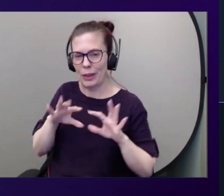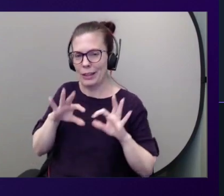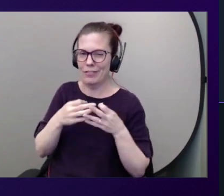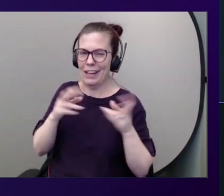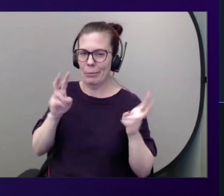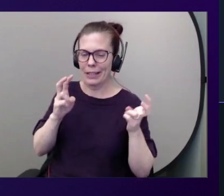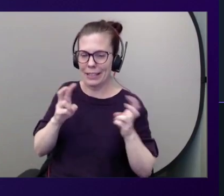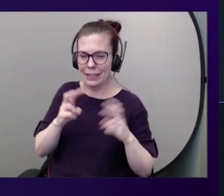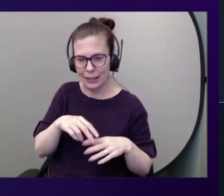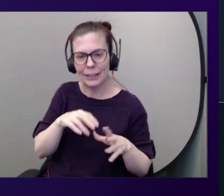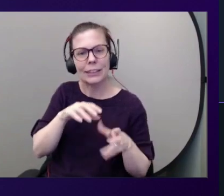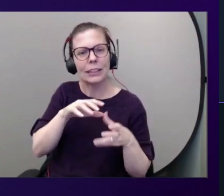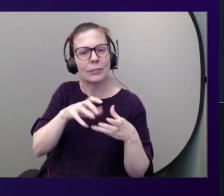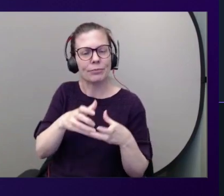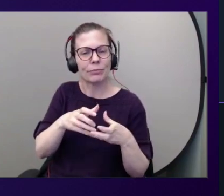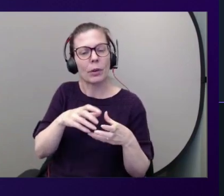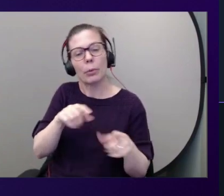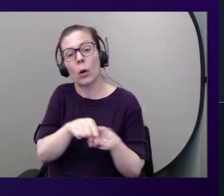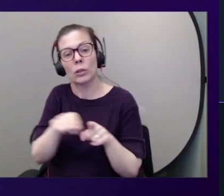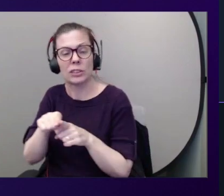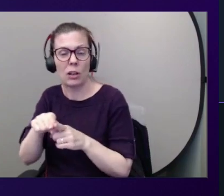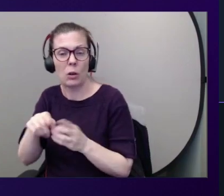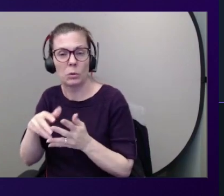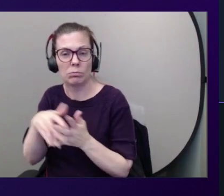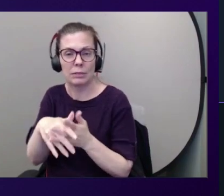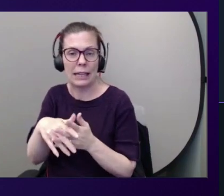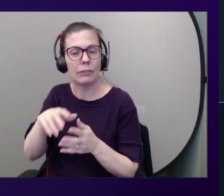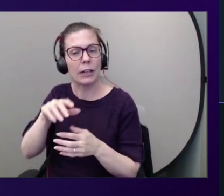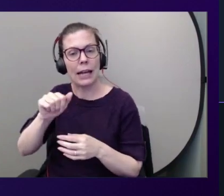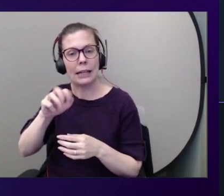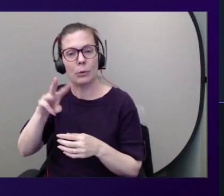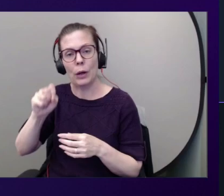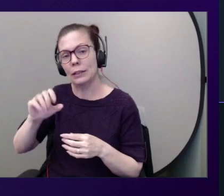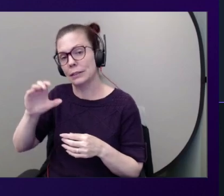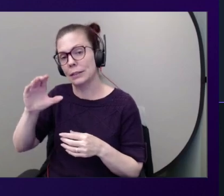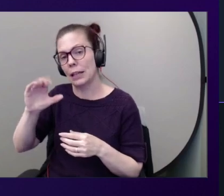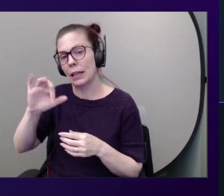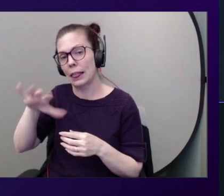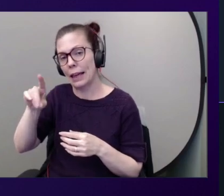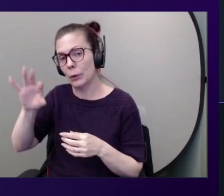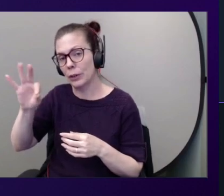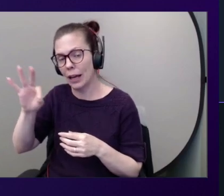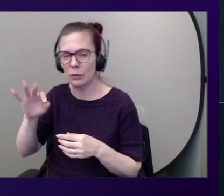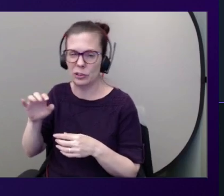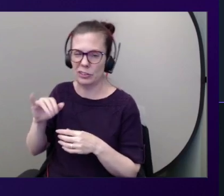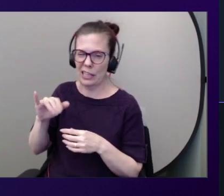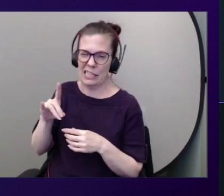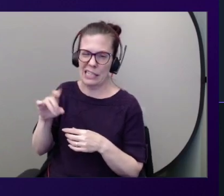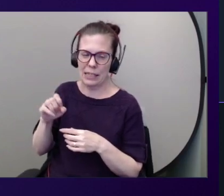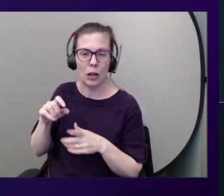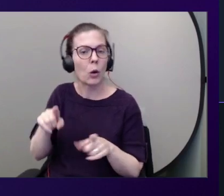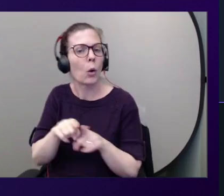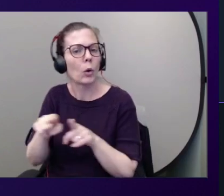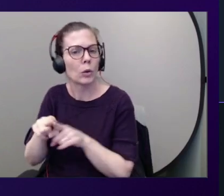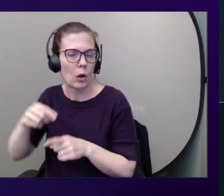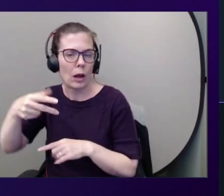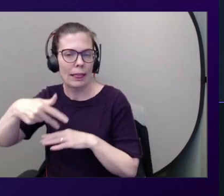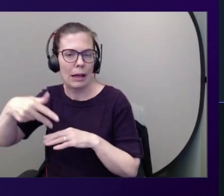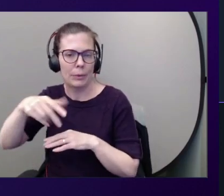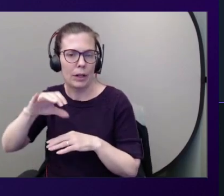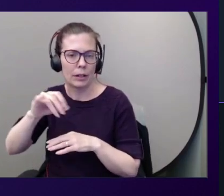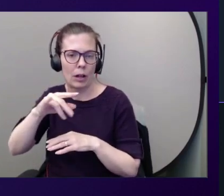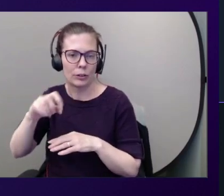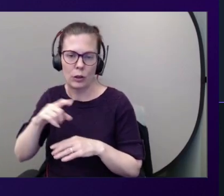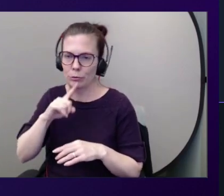can also use it natively in AWS Cloud 9, which is AWS IDE. Also, you can use it within the Lambda console, which I'm sure Farrah knows